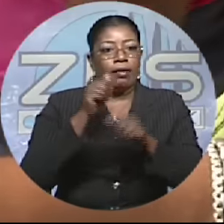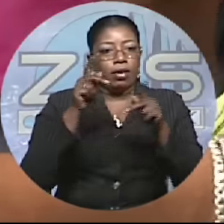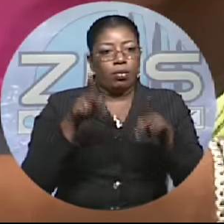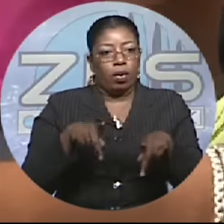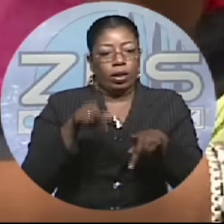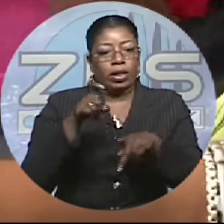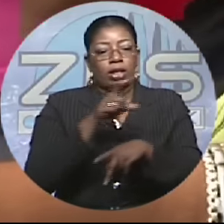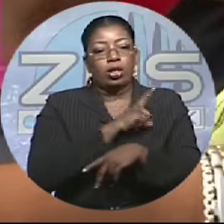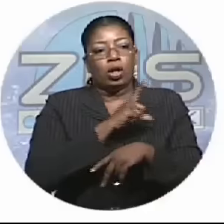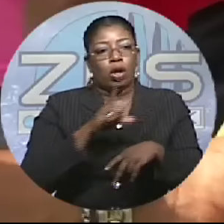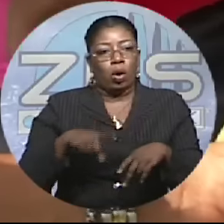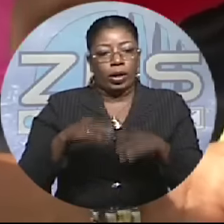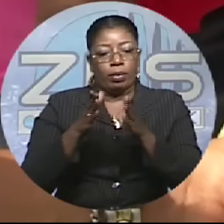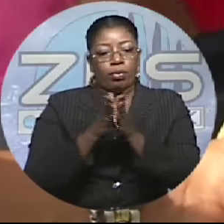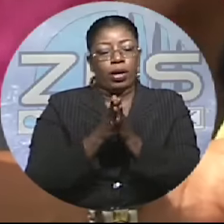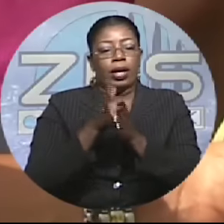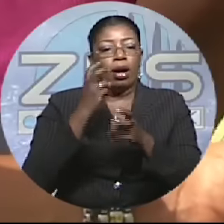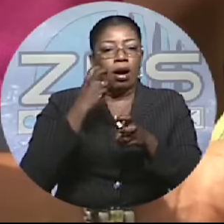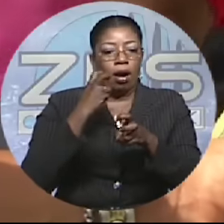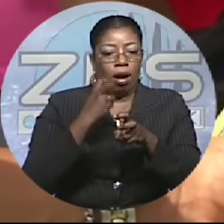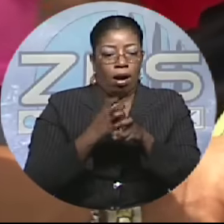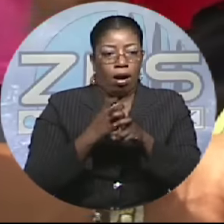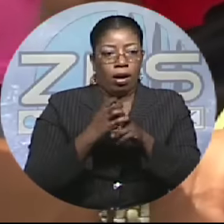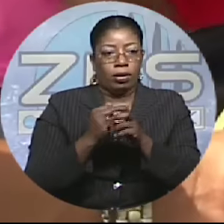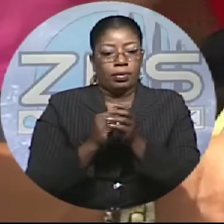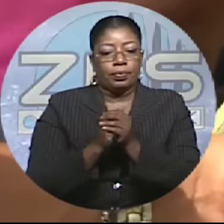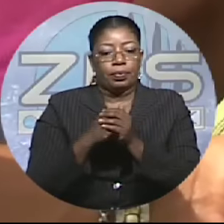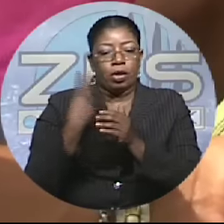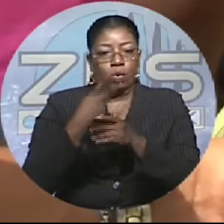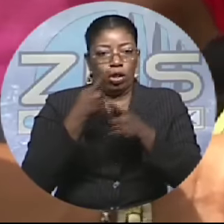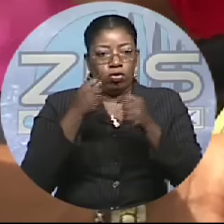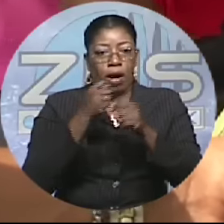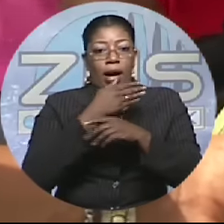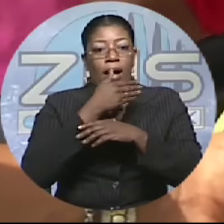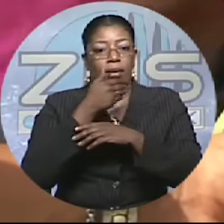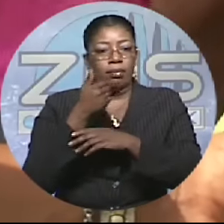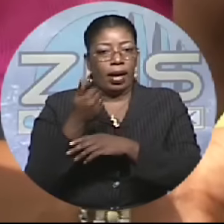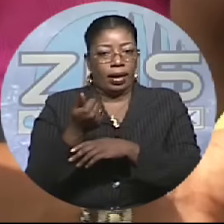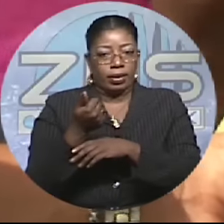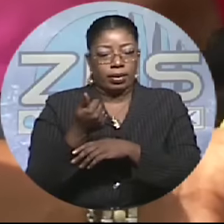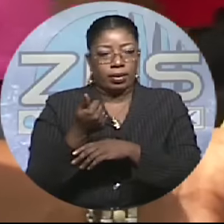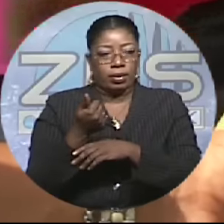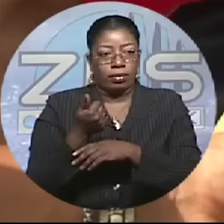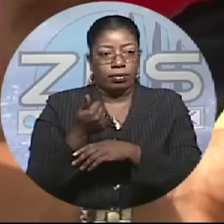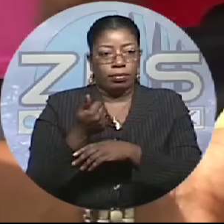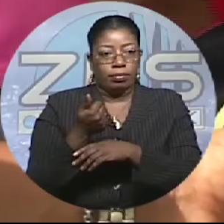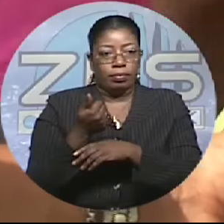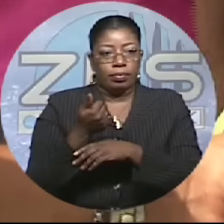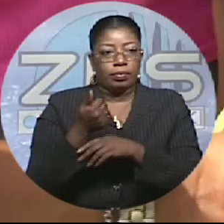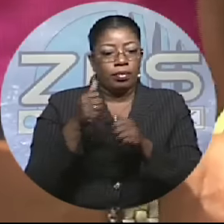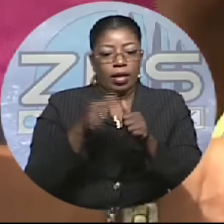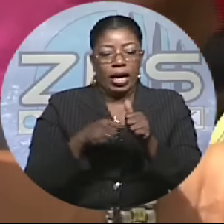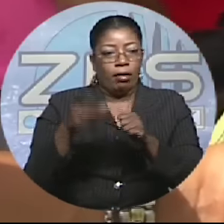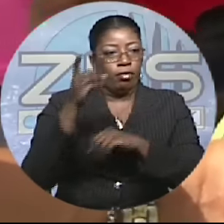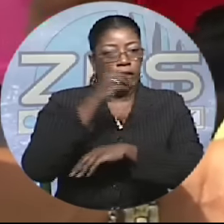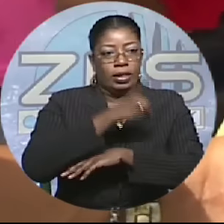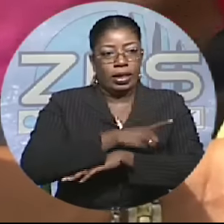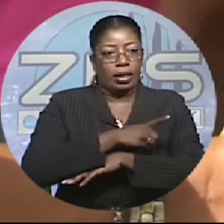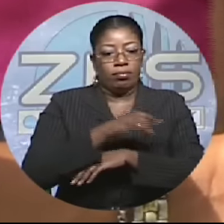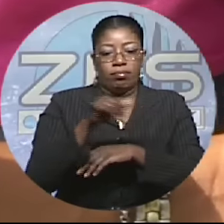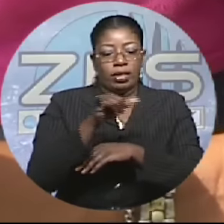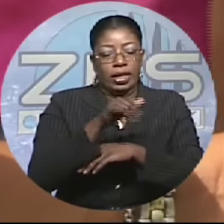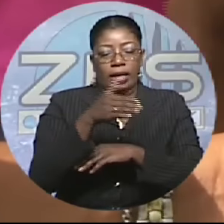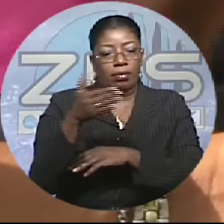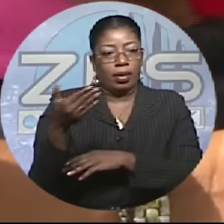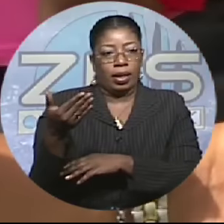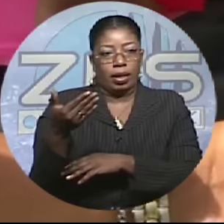the Lord now. You need to pray hard. We try our best sometime, but it can get out of hand now. You know, every day, the same